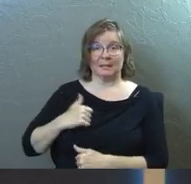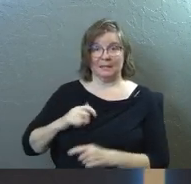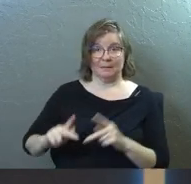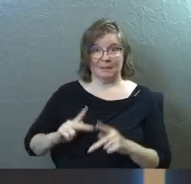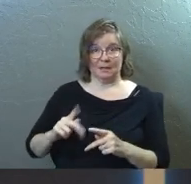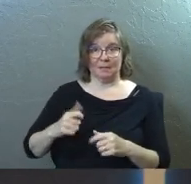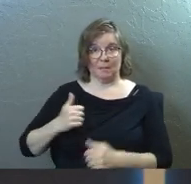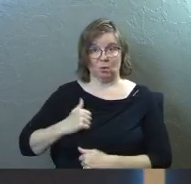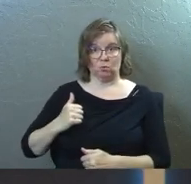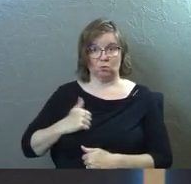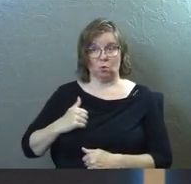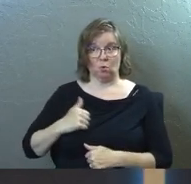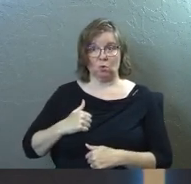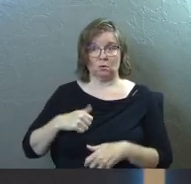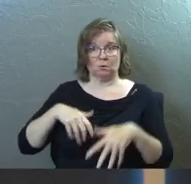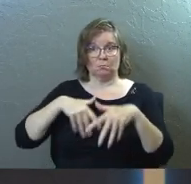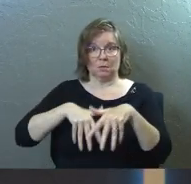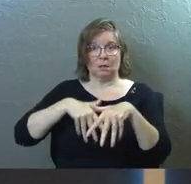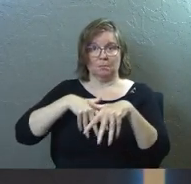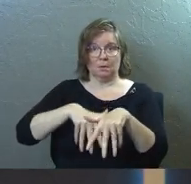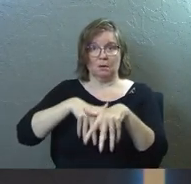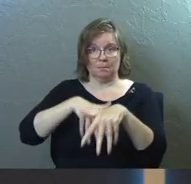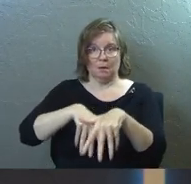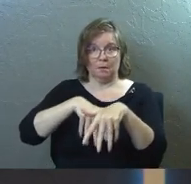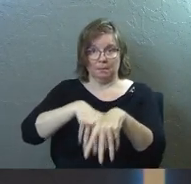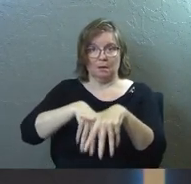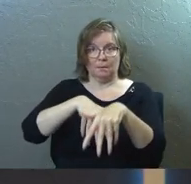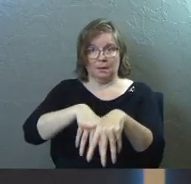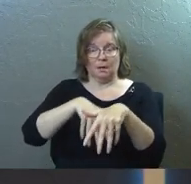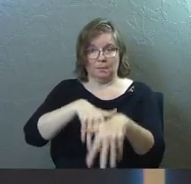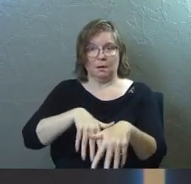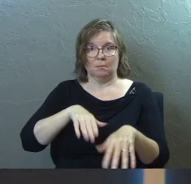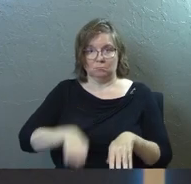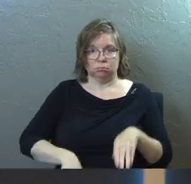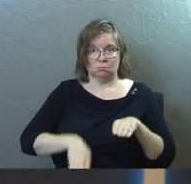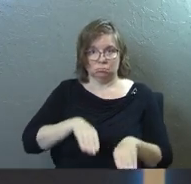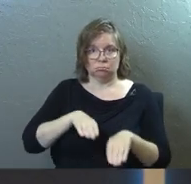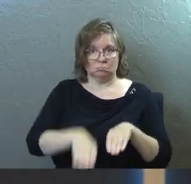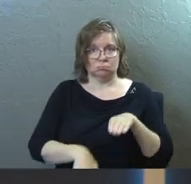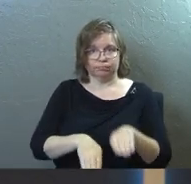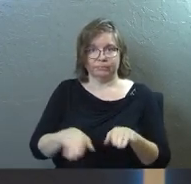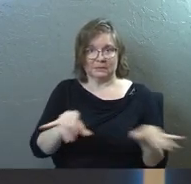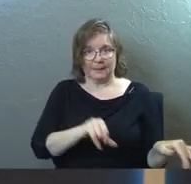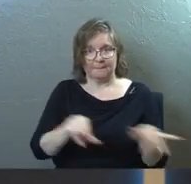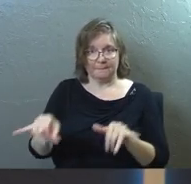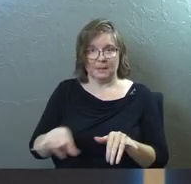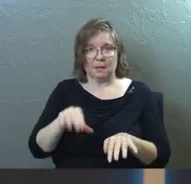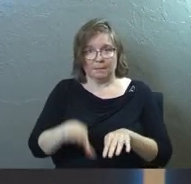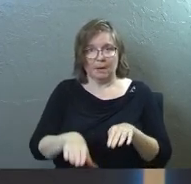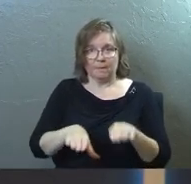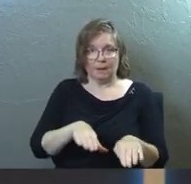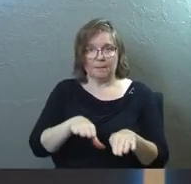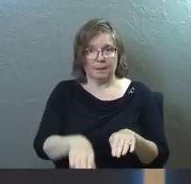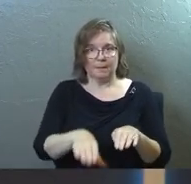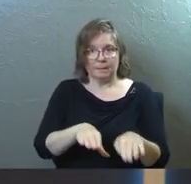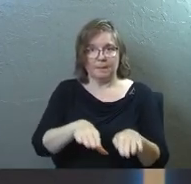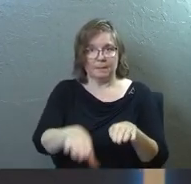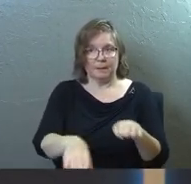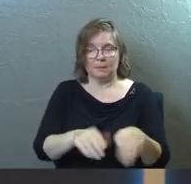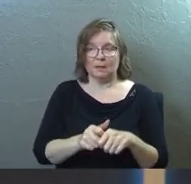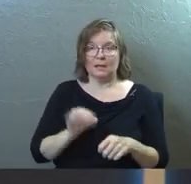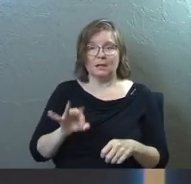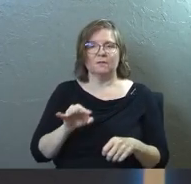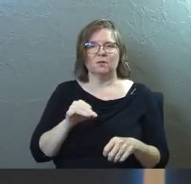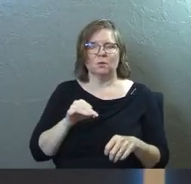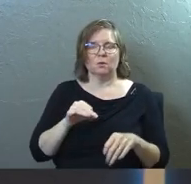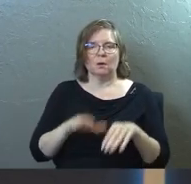people in here, my soldiers, you guys have to march in formation sometimes. You're like, oh no, yeah. So if you get out of step, you have to do